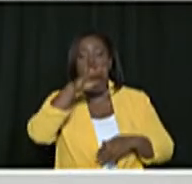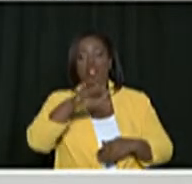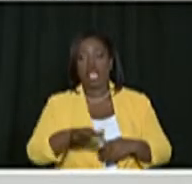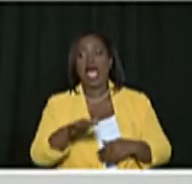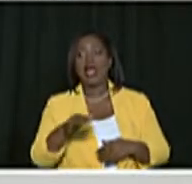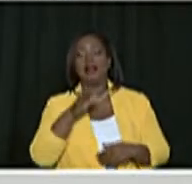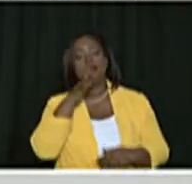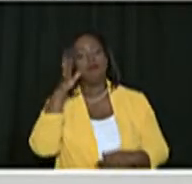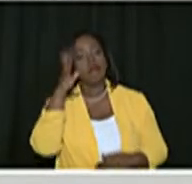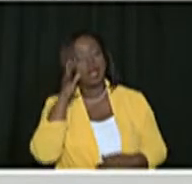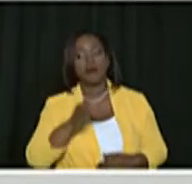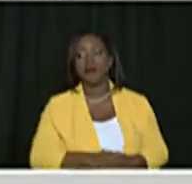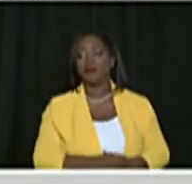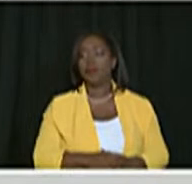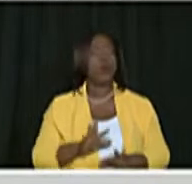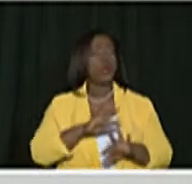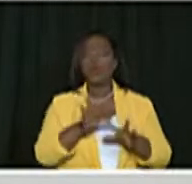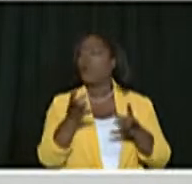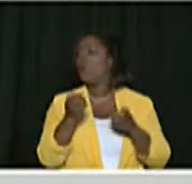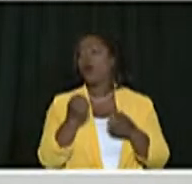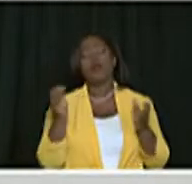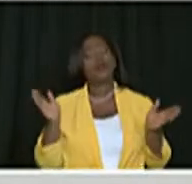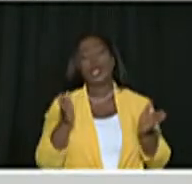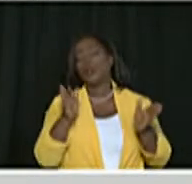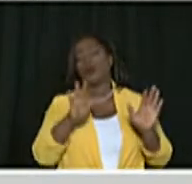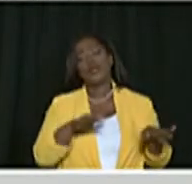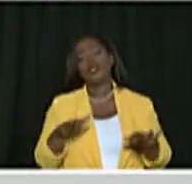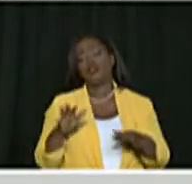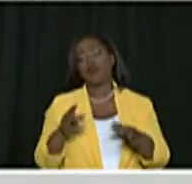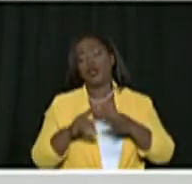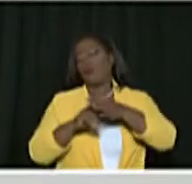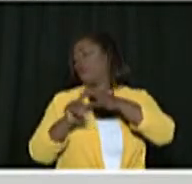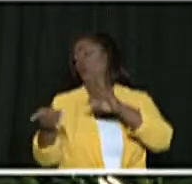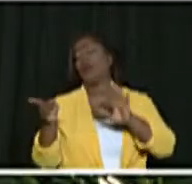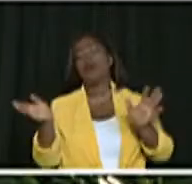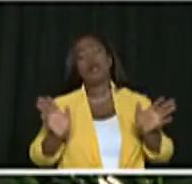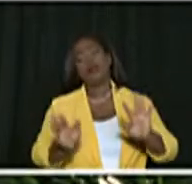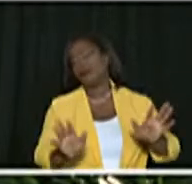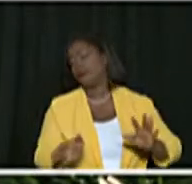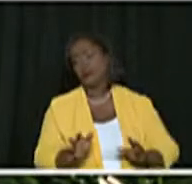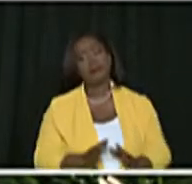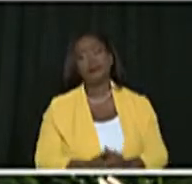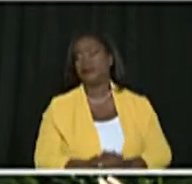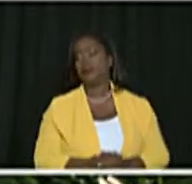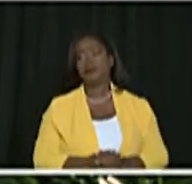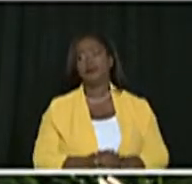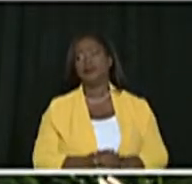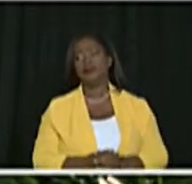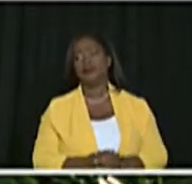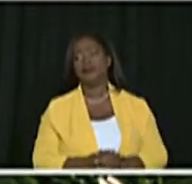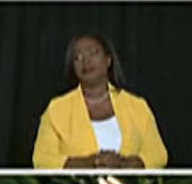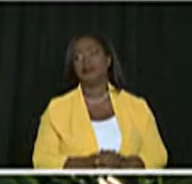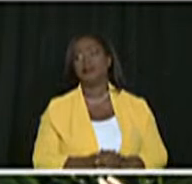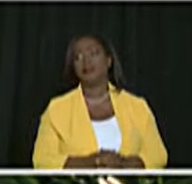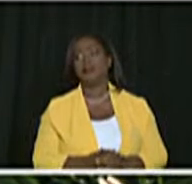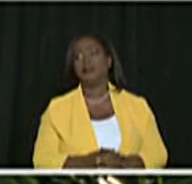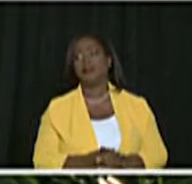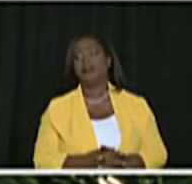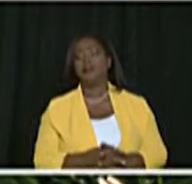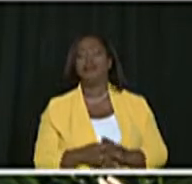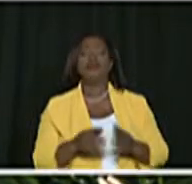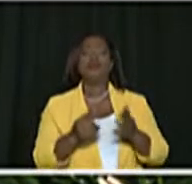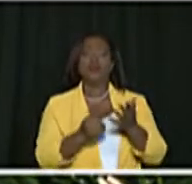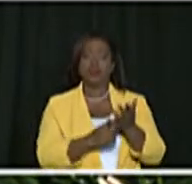encourage them to run away, if they do run, they hopefully they would be coming into the arms of the